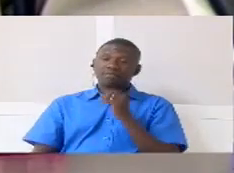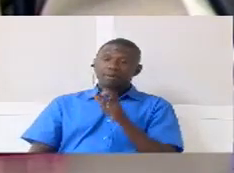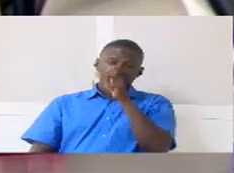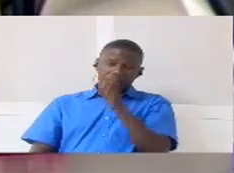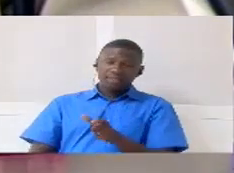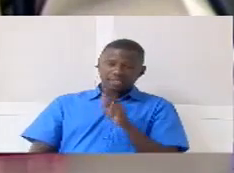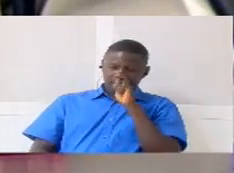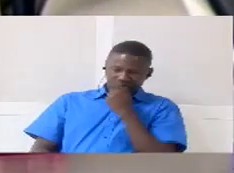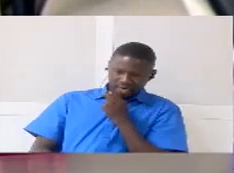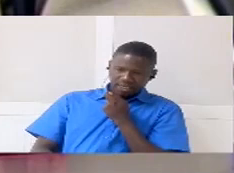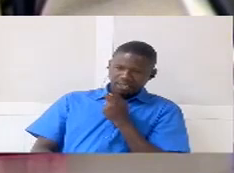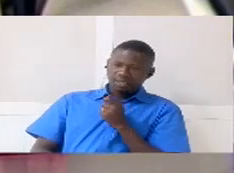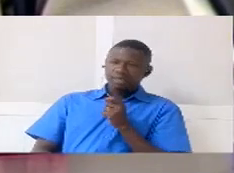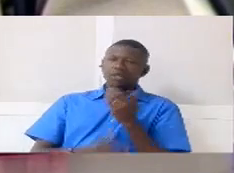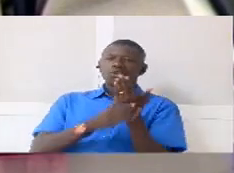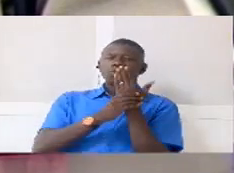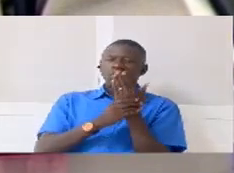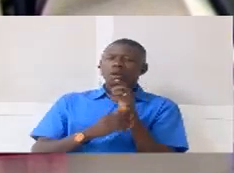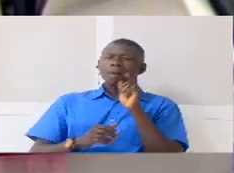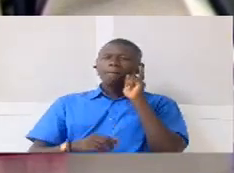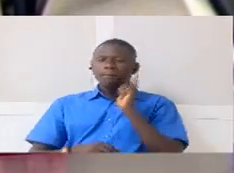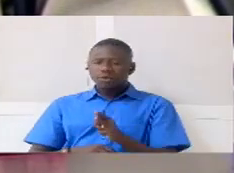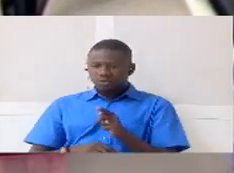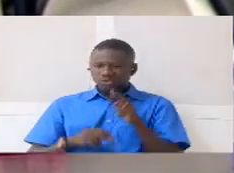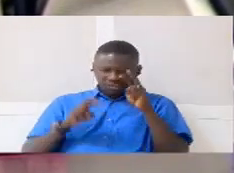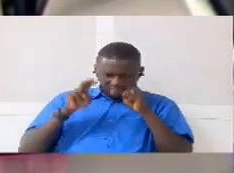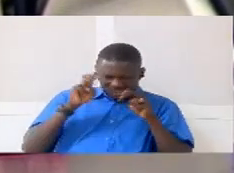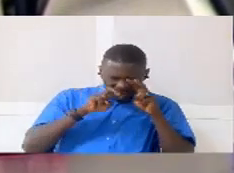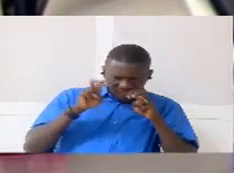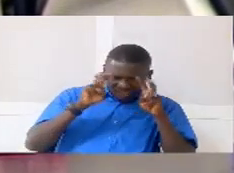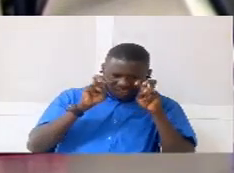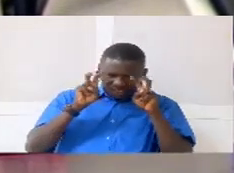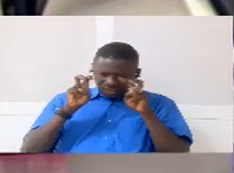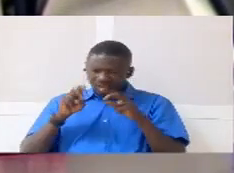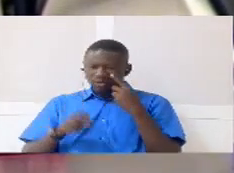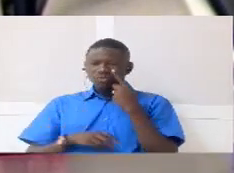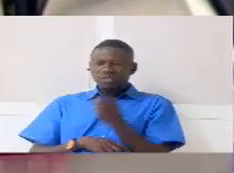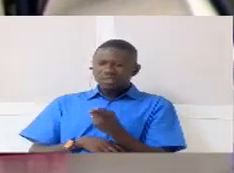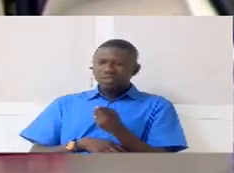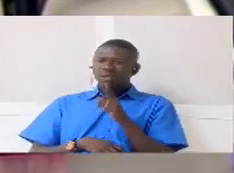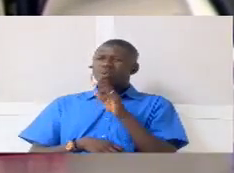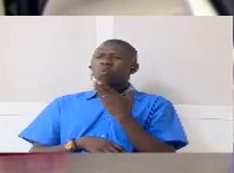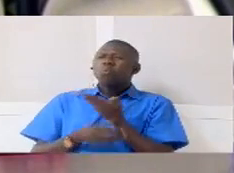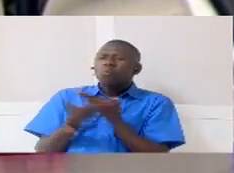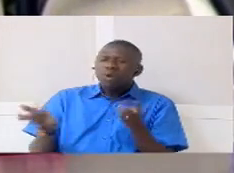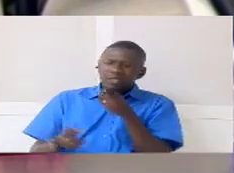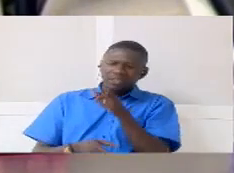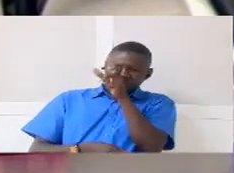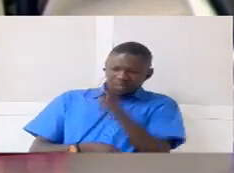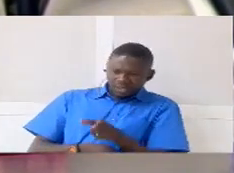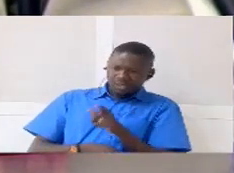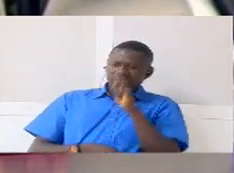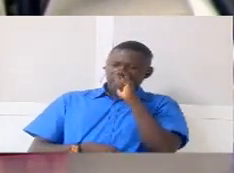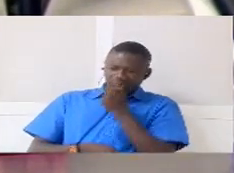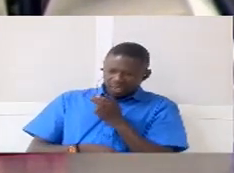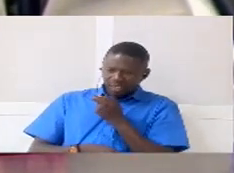Kujube, Muneketa, Mune Munkule Nimfa, for Wolfongu Neneketalebang. In post-mortem,